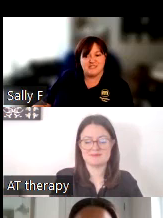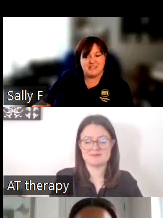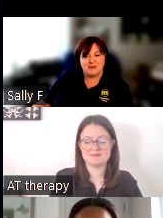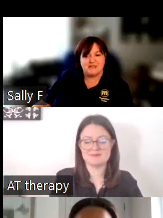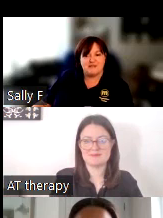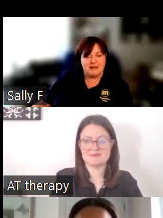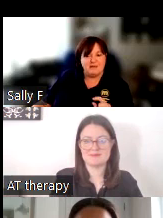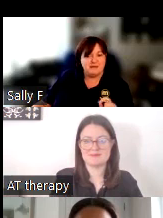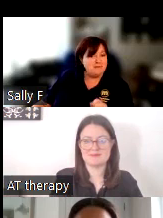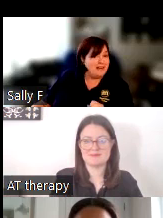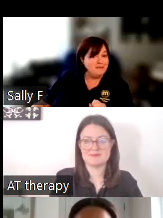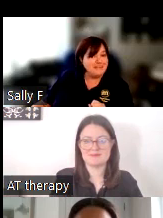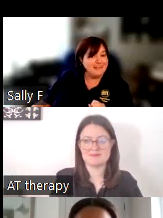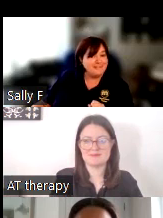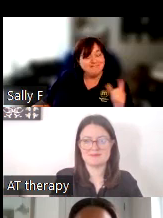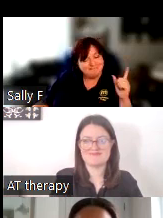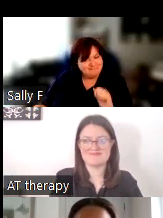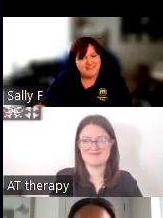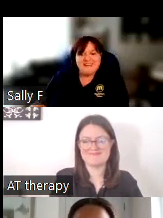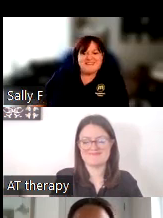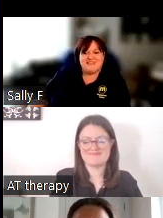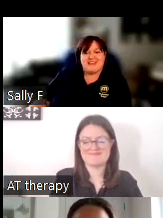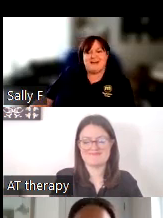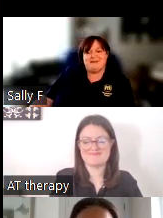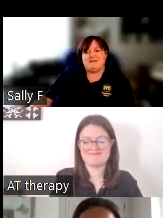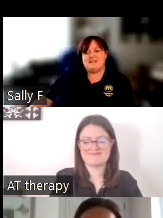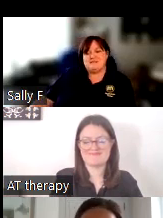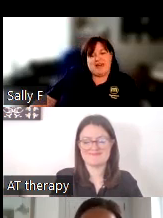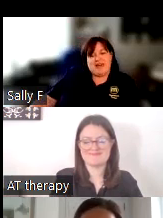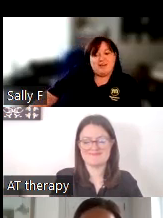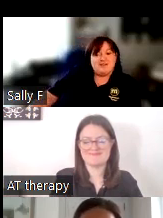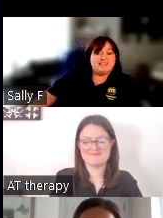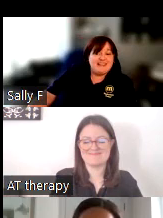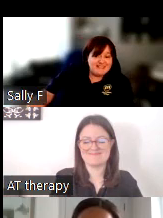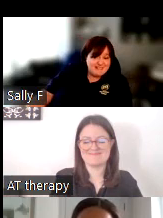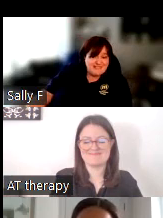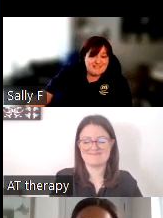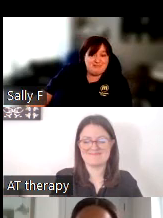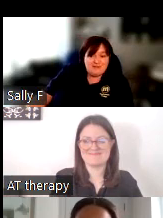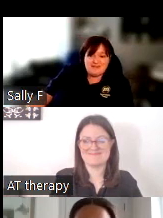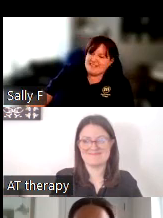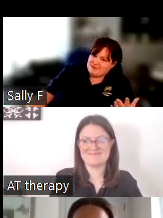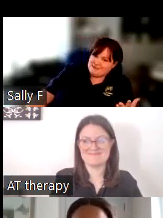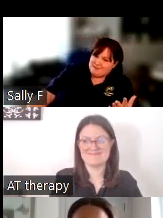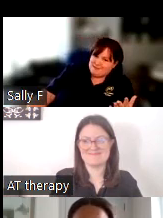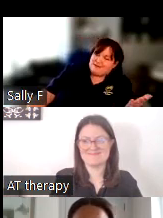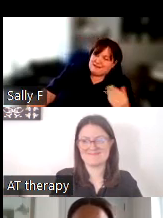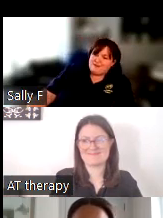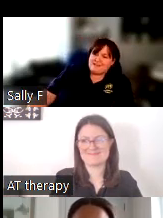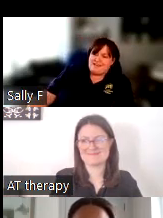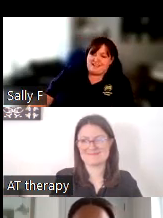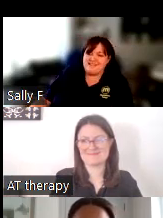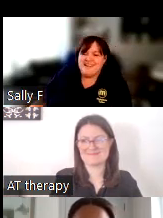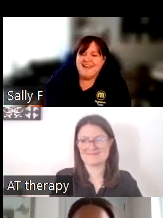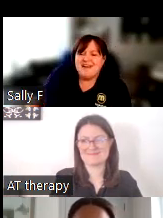extra 6 weeks of memories with my lovely dad. So there you go. This is where using signs and symbols, I didn't use symbols, but I did